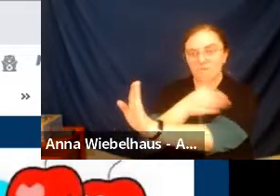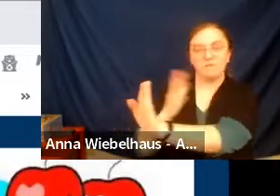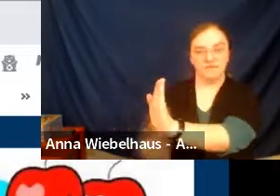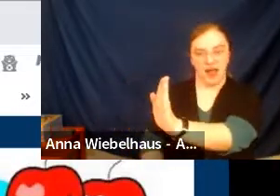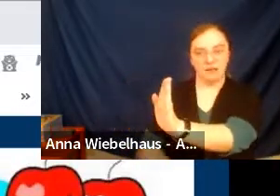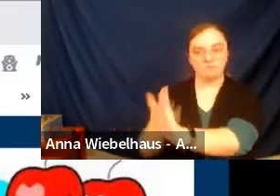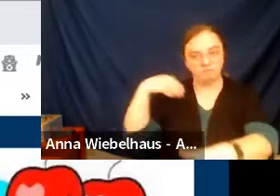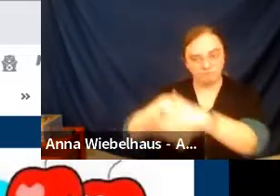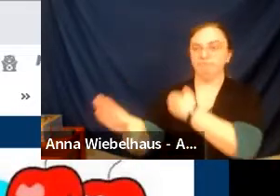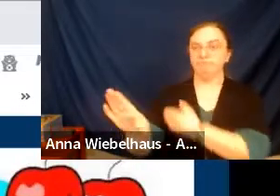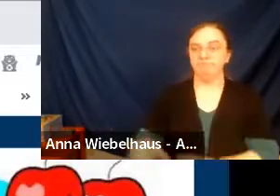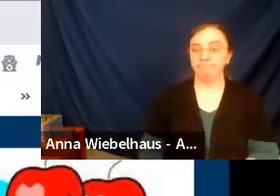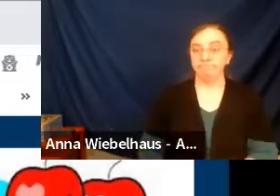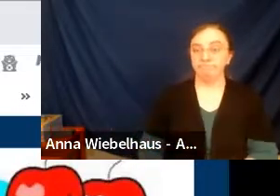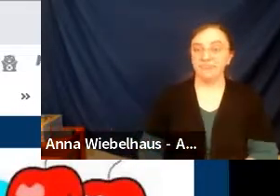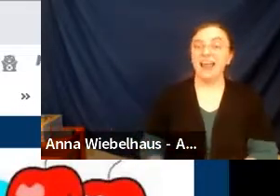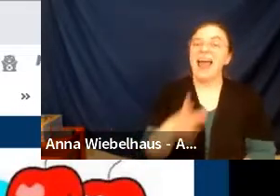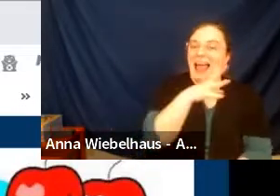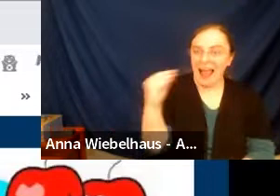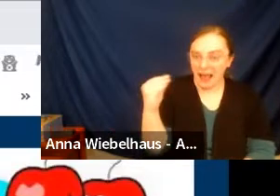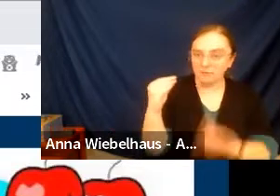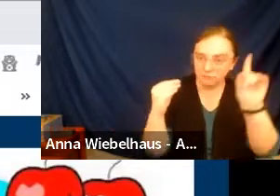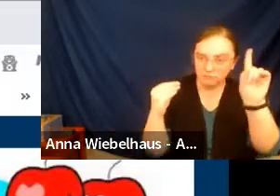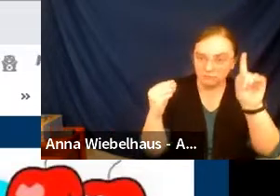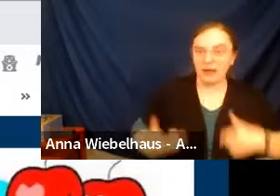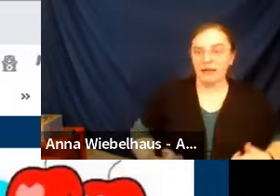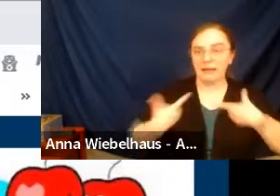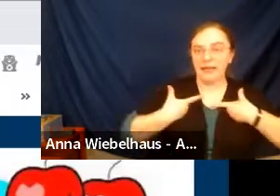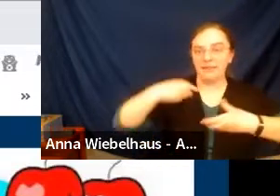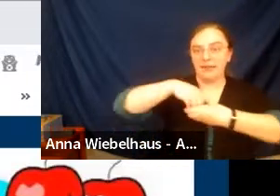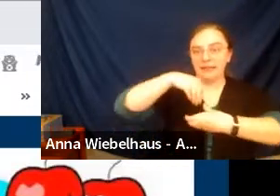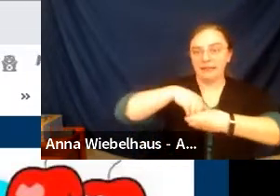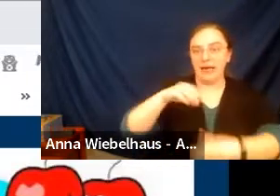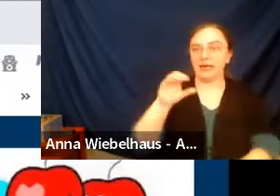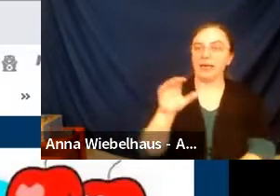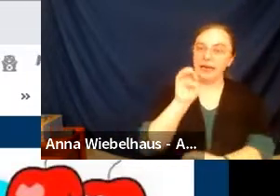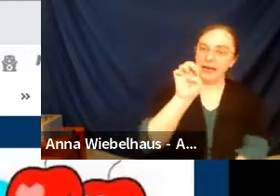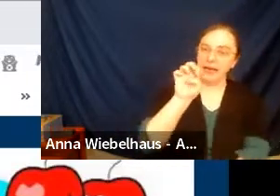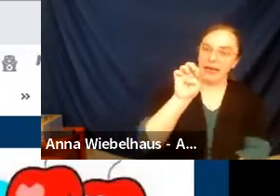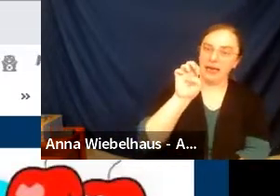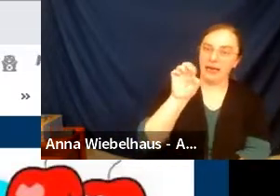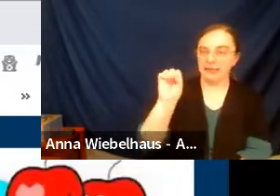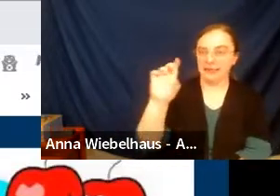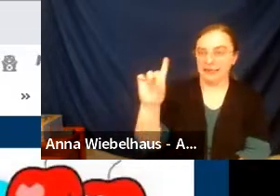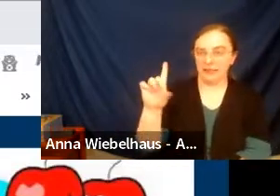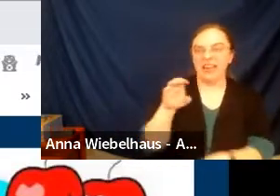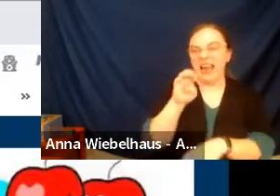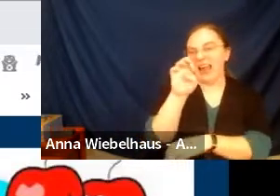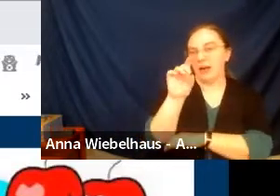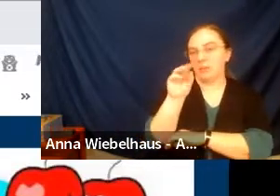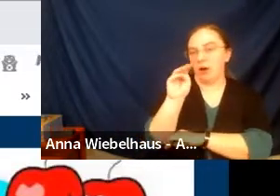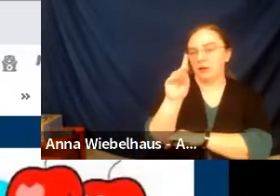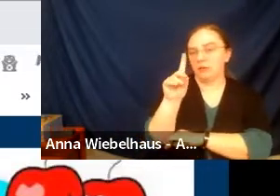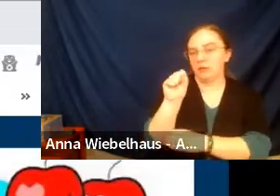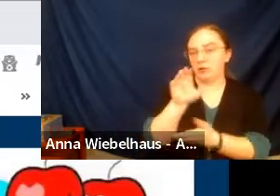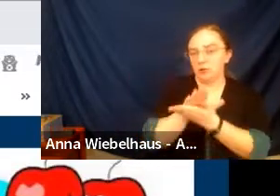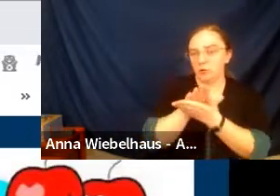they reside within the boundaries of the Edmonds School District, then they would be headed to